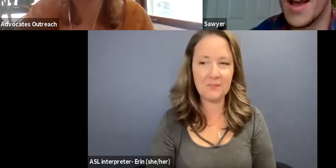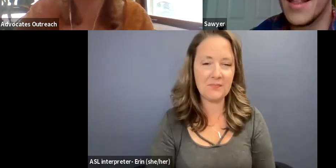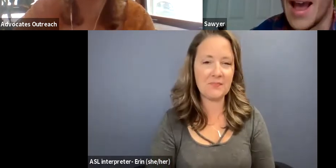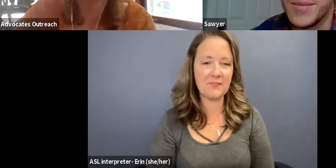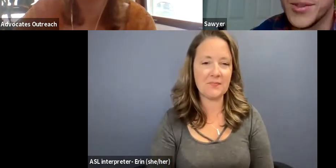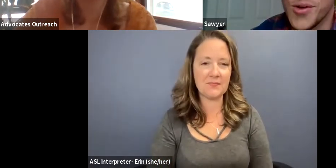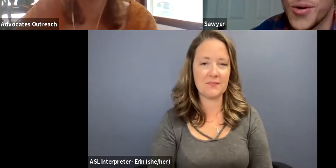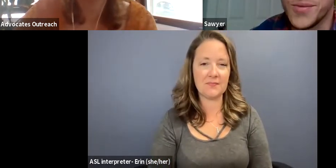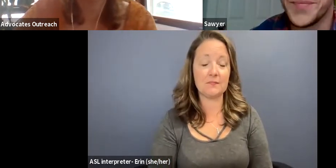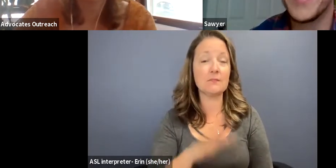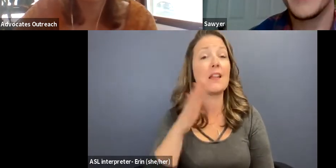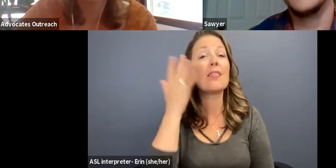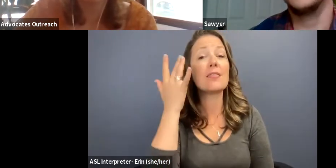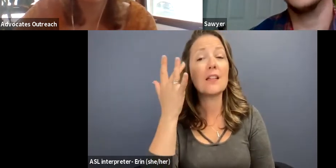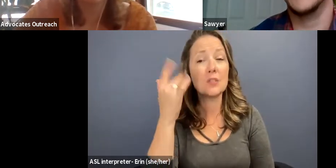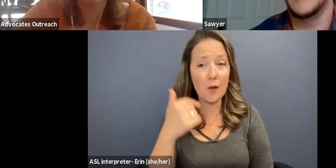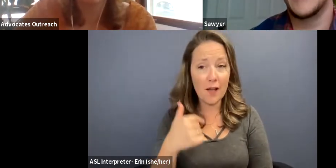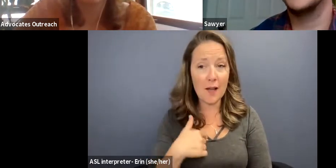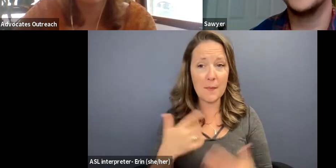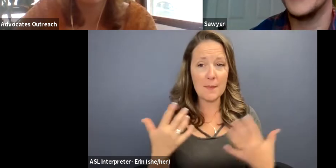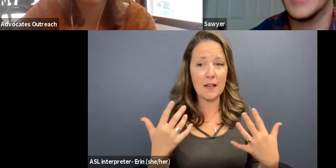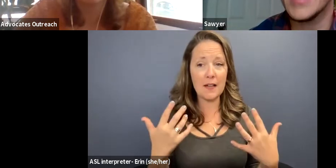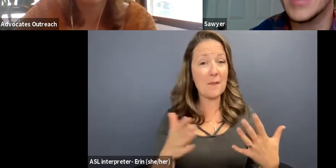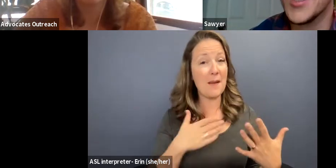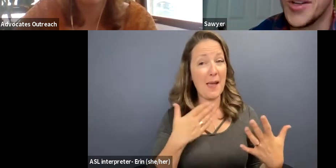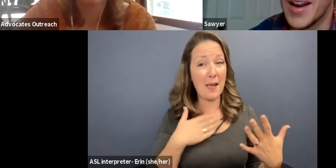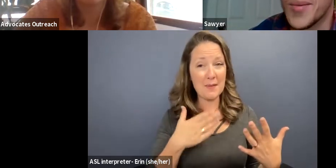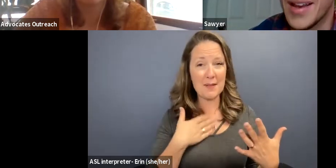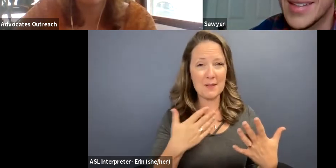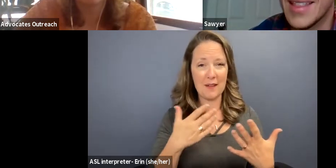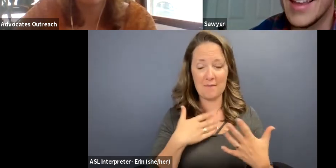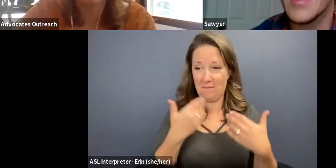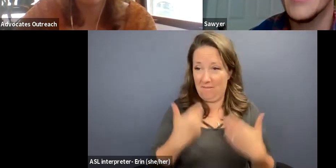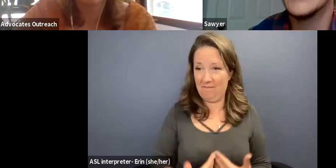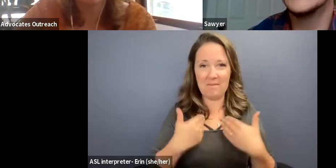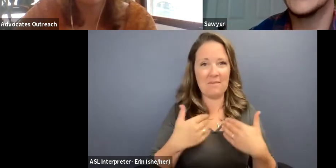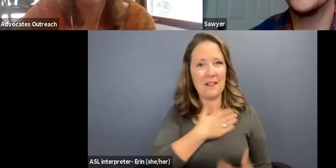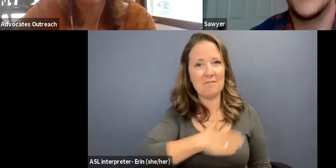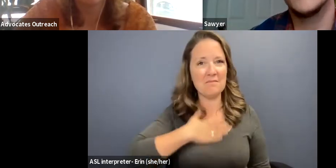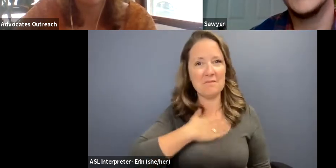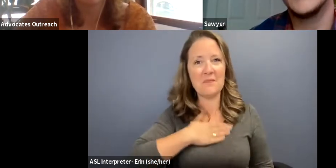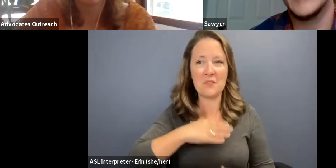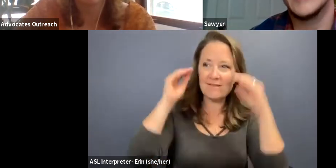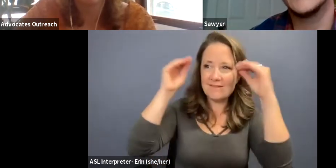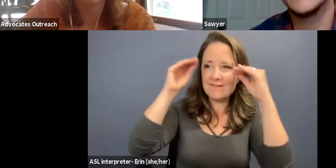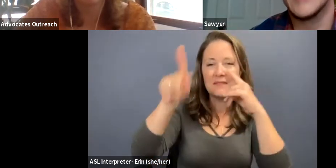all the different components of what is included within sexuality.